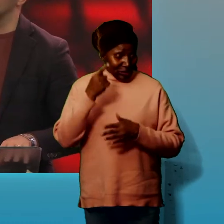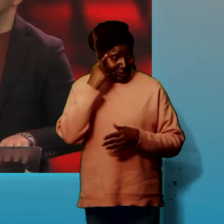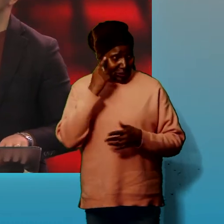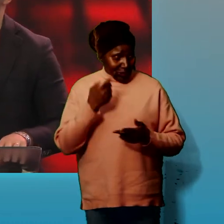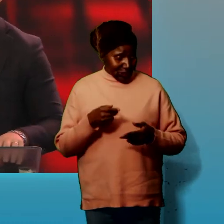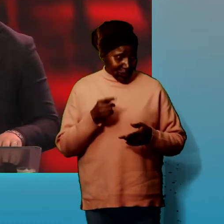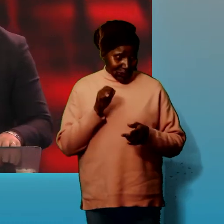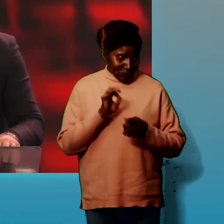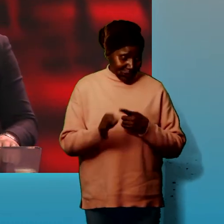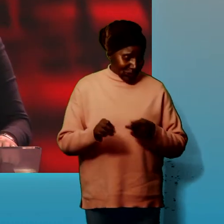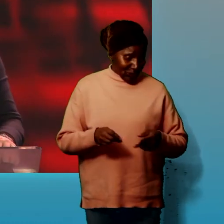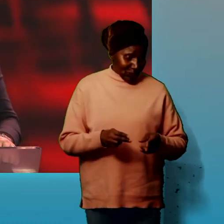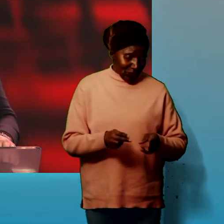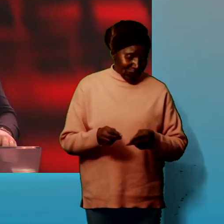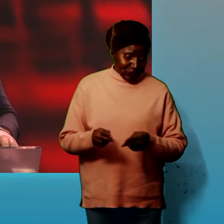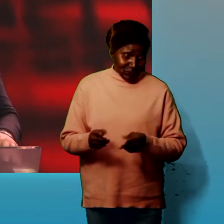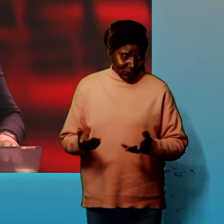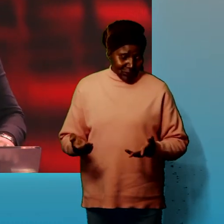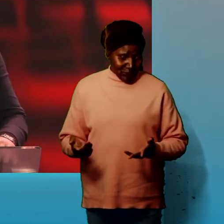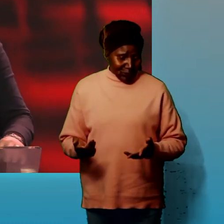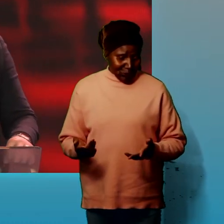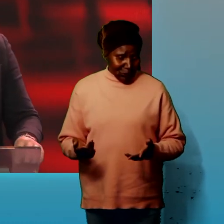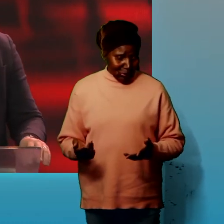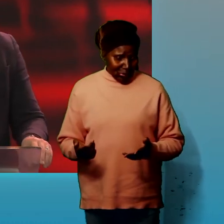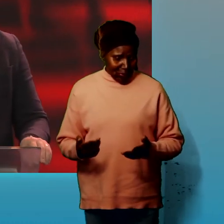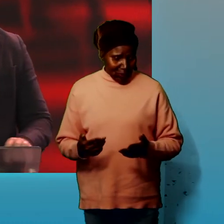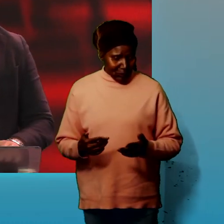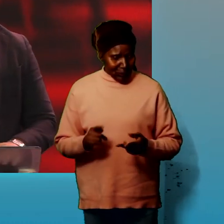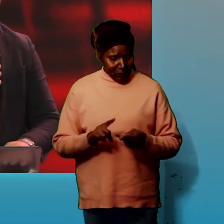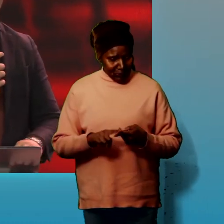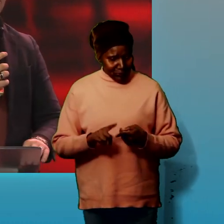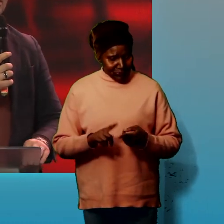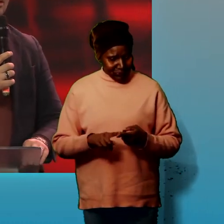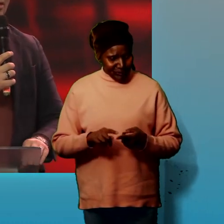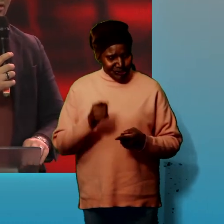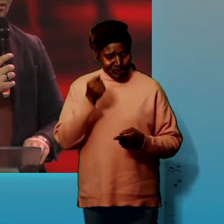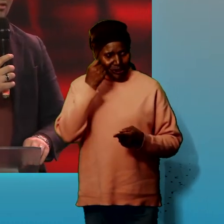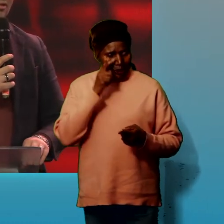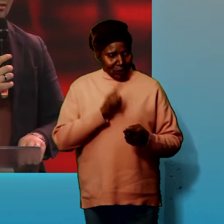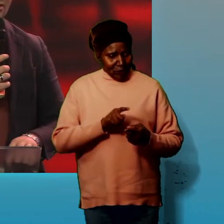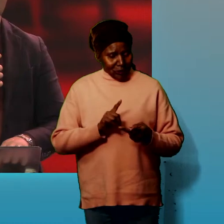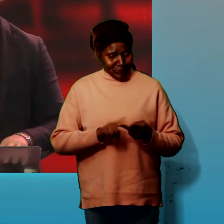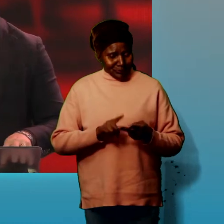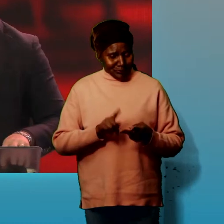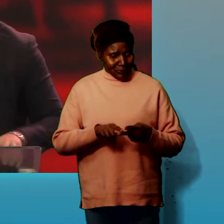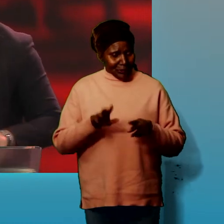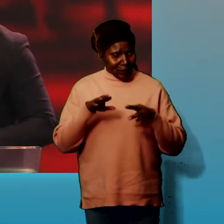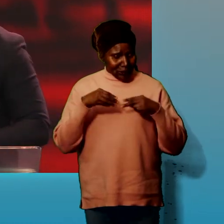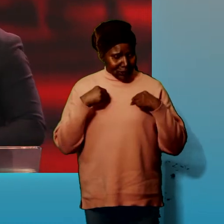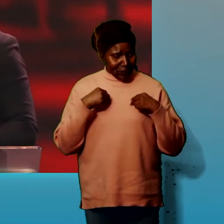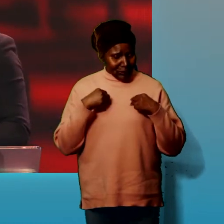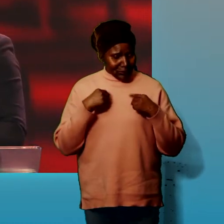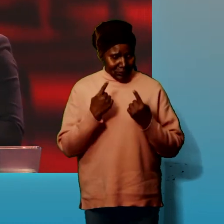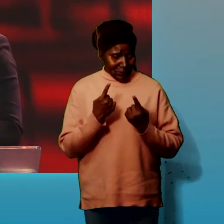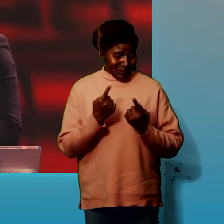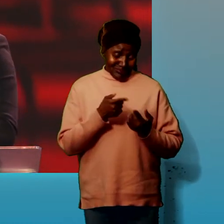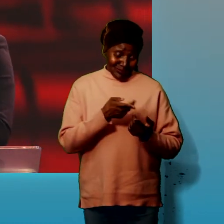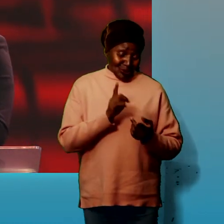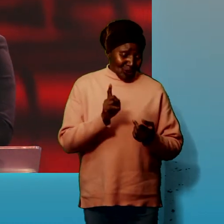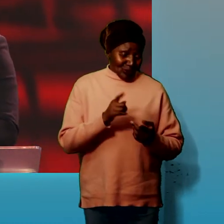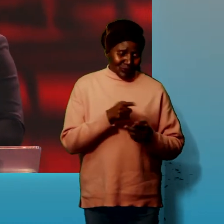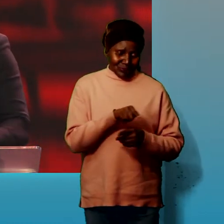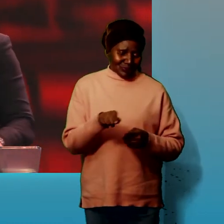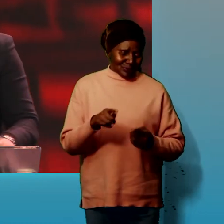way. But then we need to move beyond acknowledgement to acceptance that these things are hurting us.